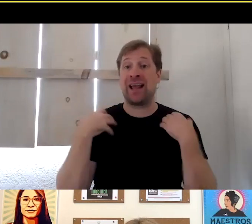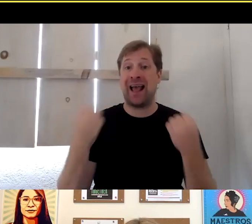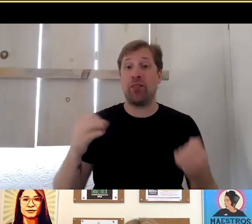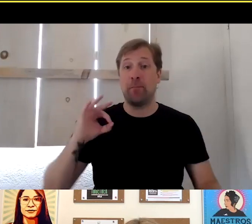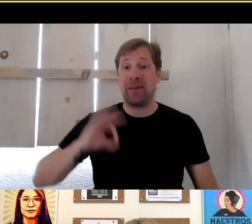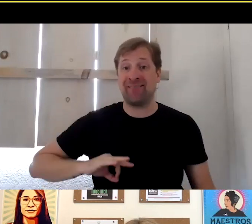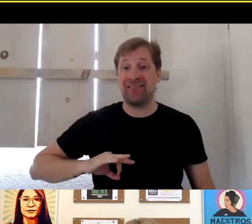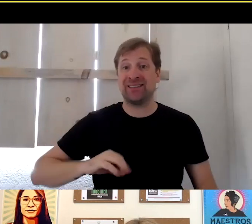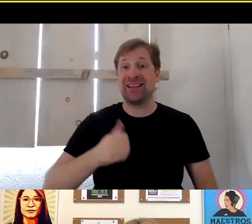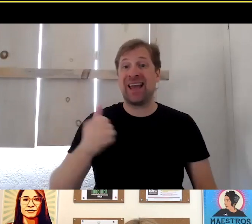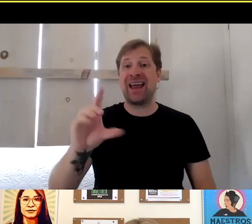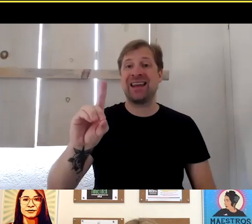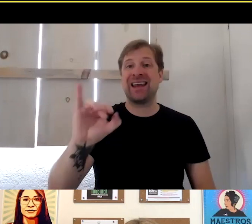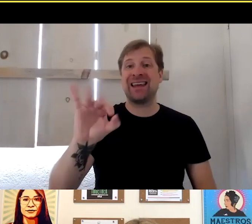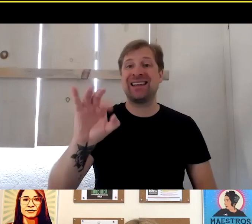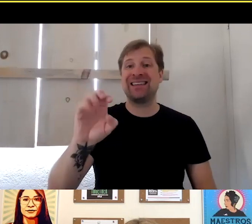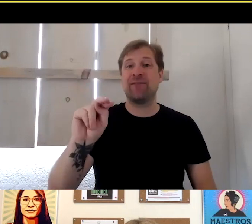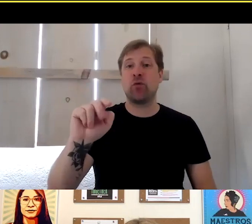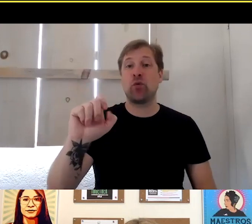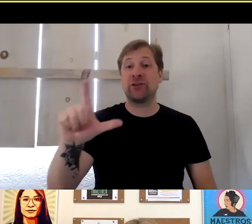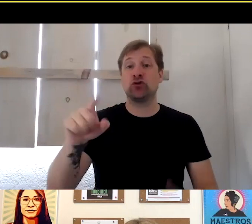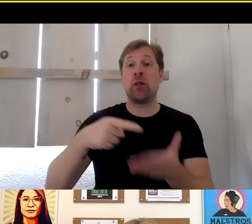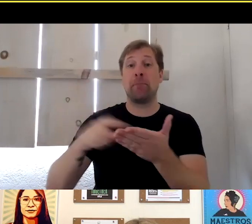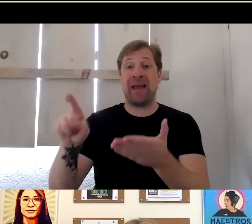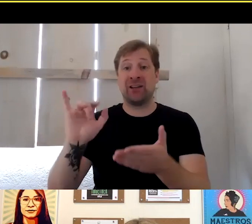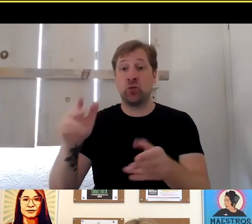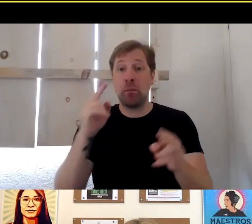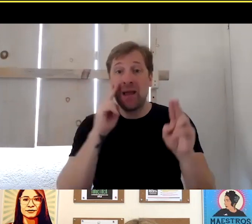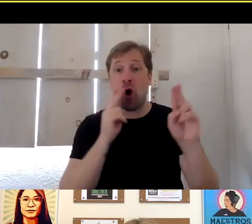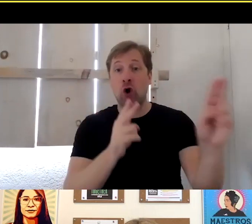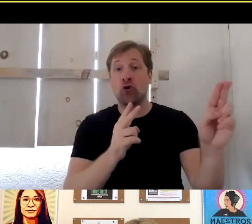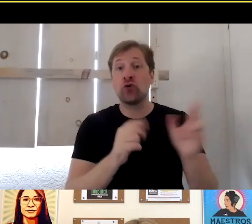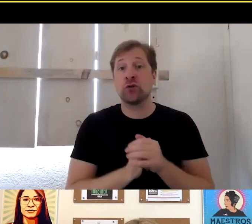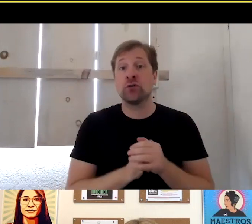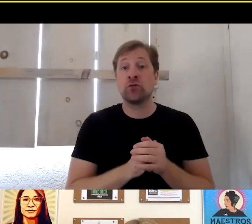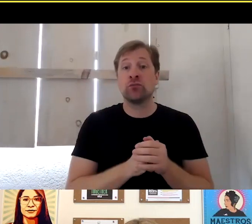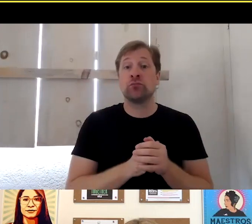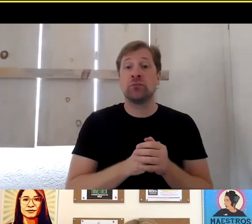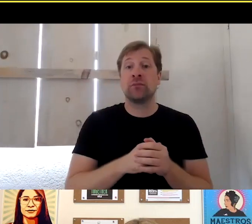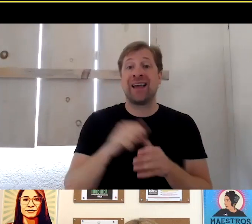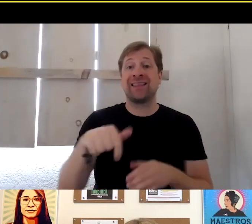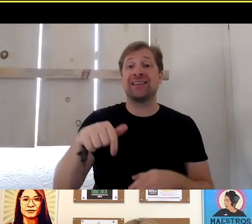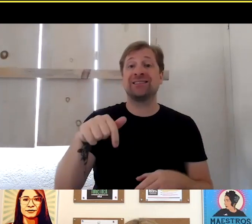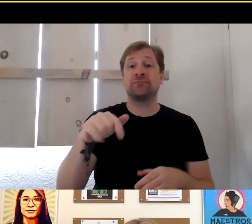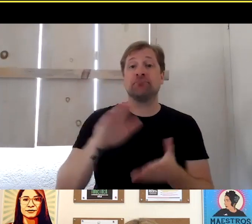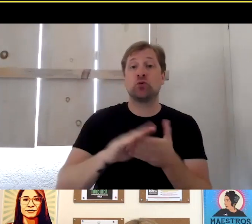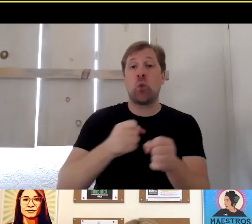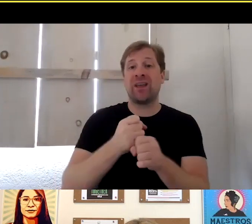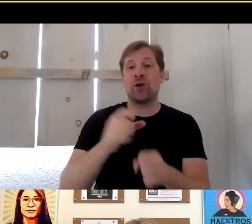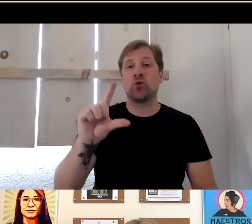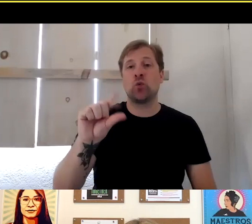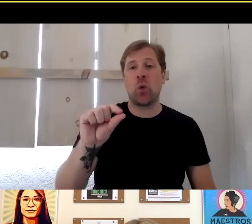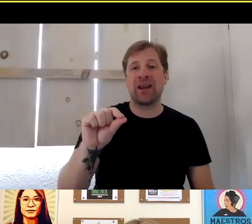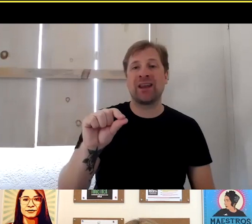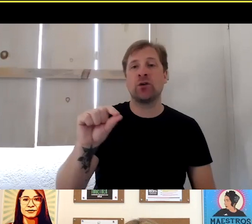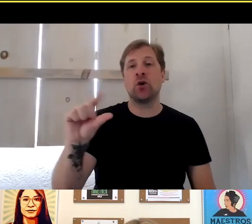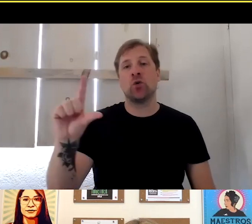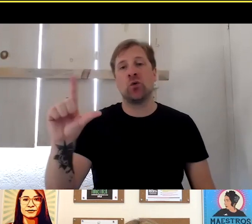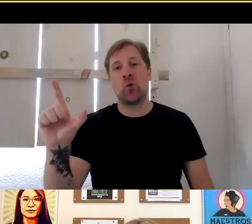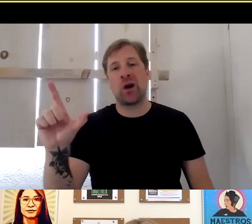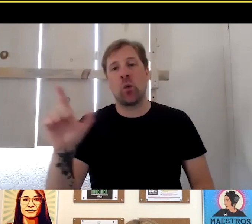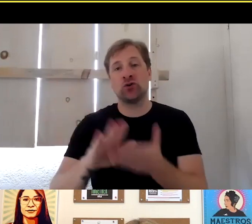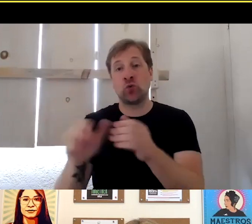differentials will also be honored this 2020-2021 school year. Auxiliary